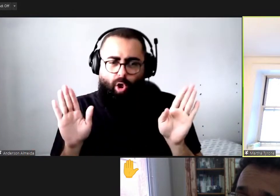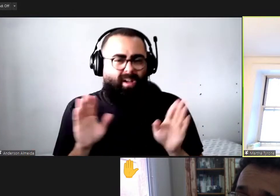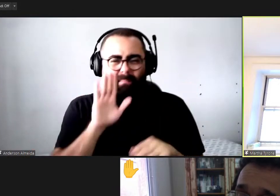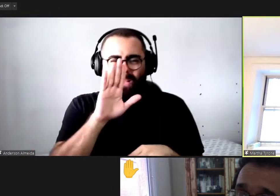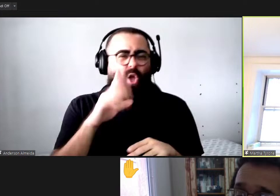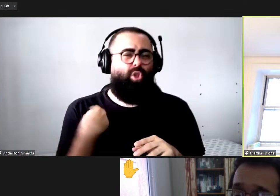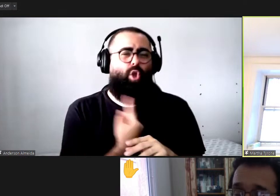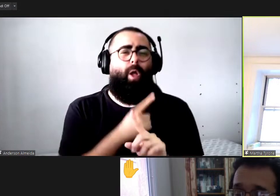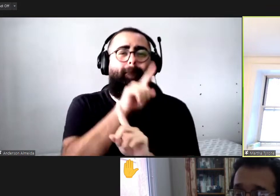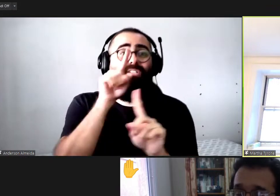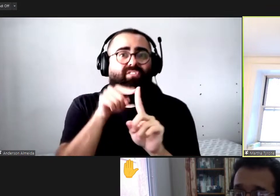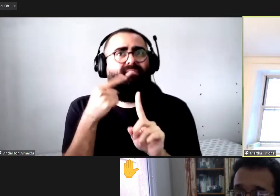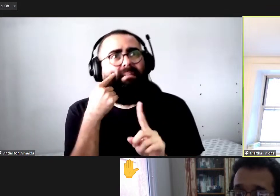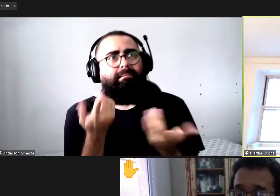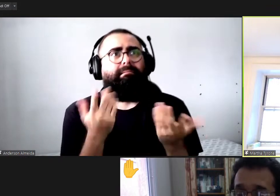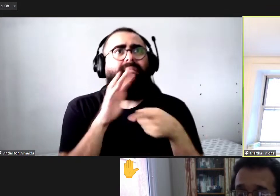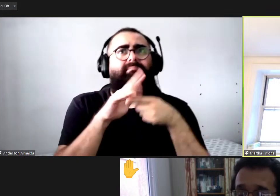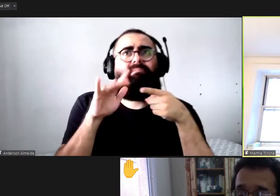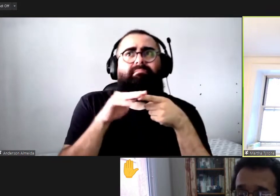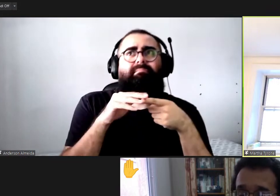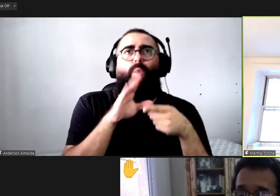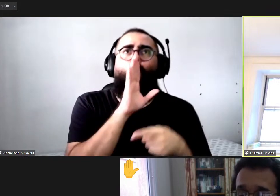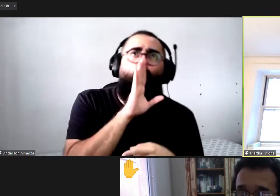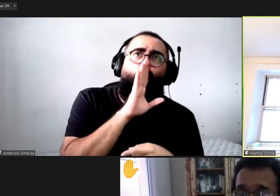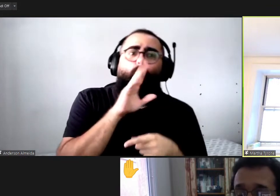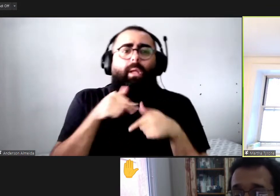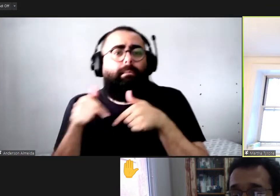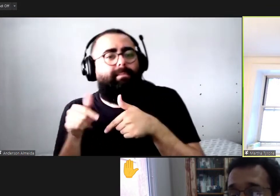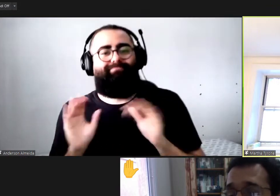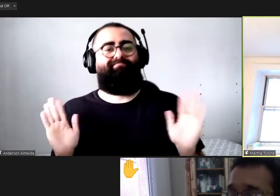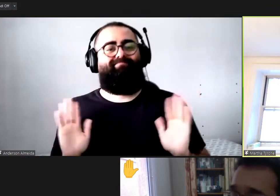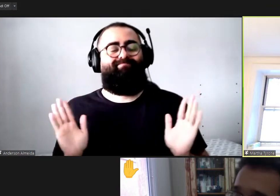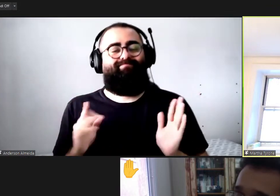movement of the head kind of jumped out at us in the data.